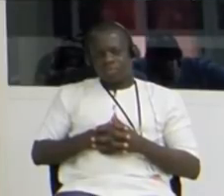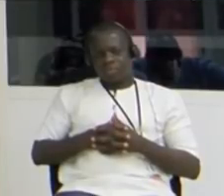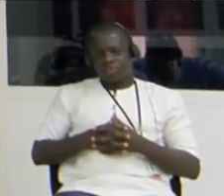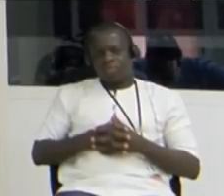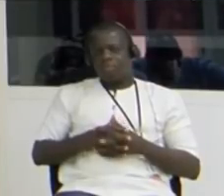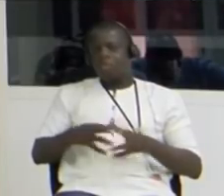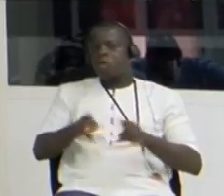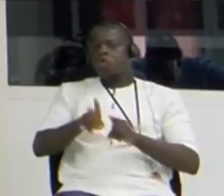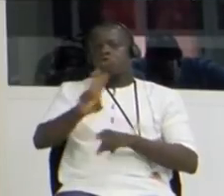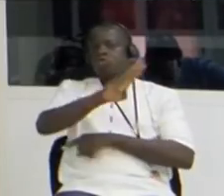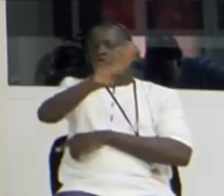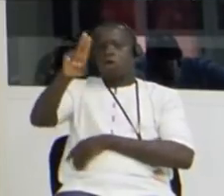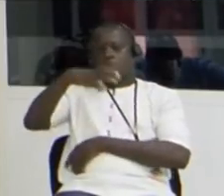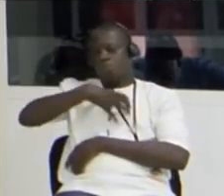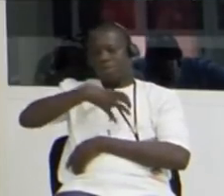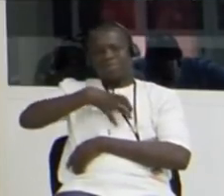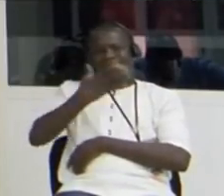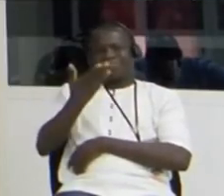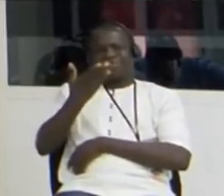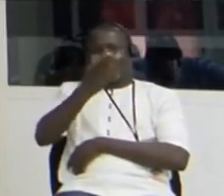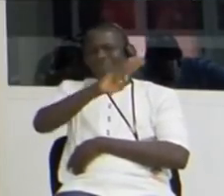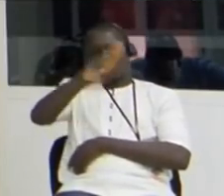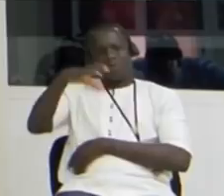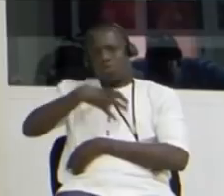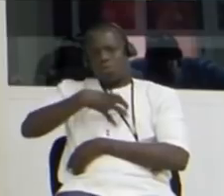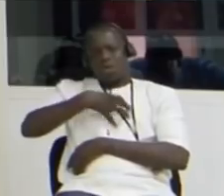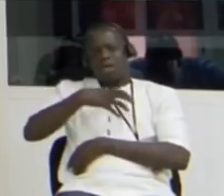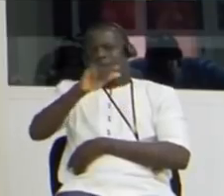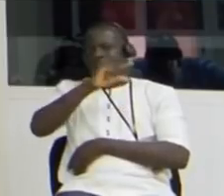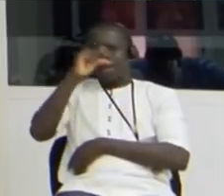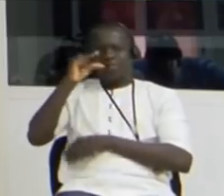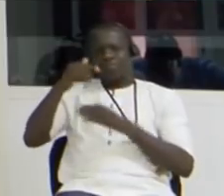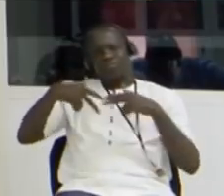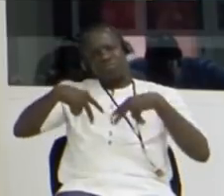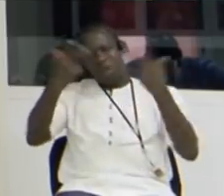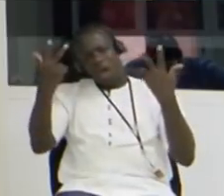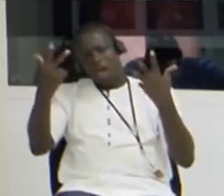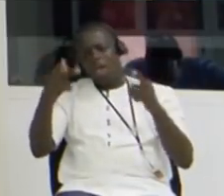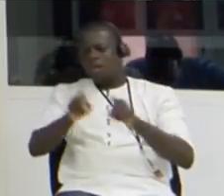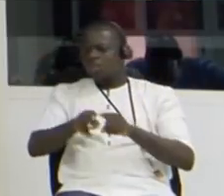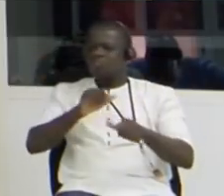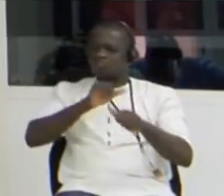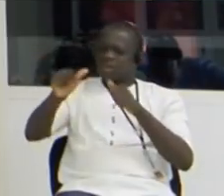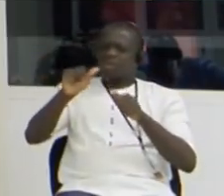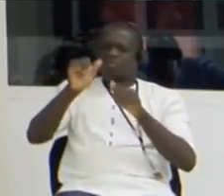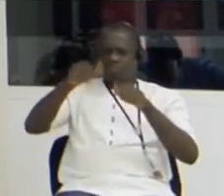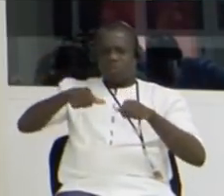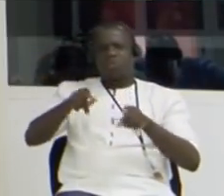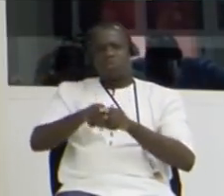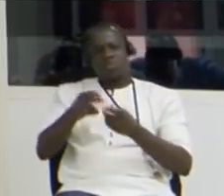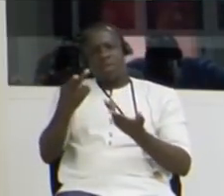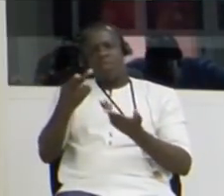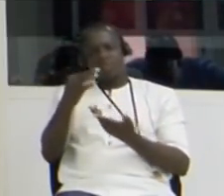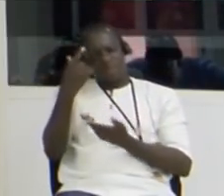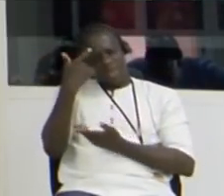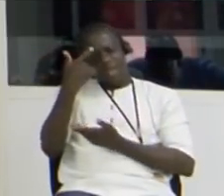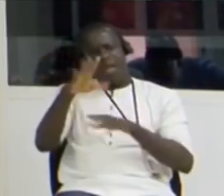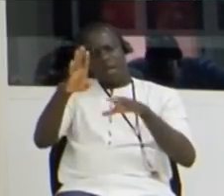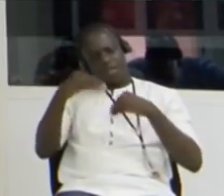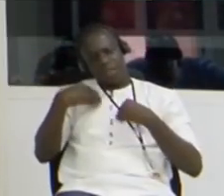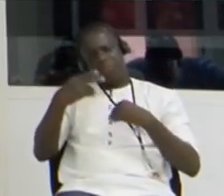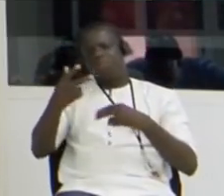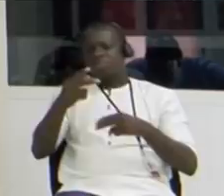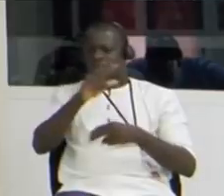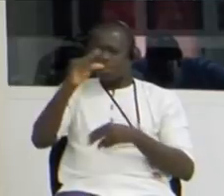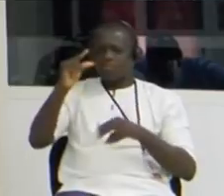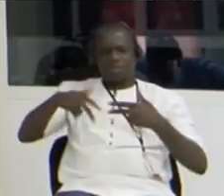mind, that is, if you have no objection to that, you can name the person that you're referring to, if you feel comfortable enough. Otherwise,